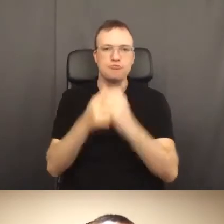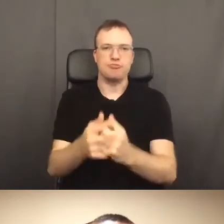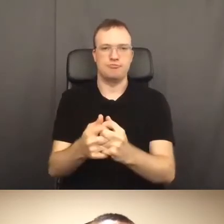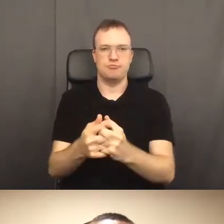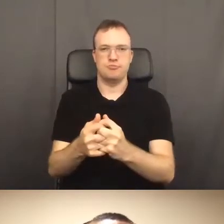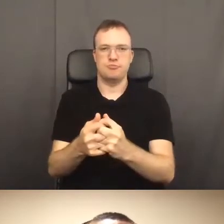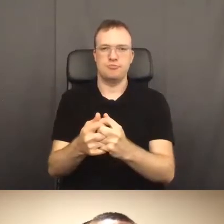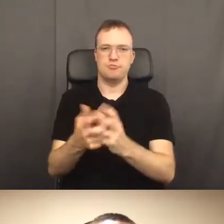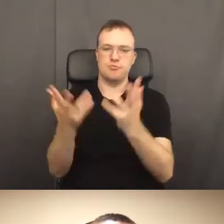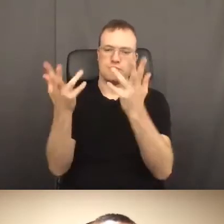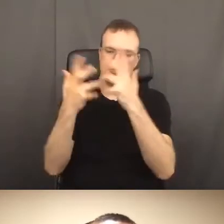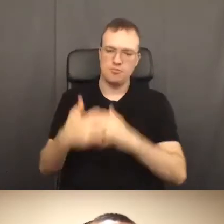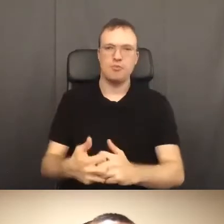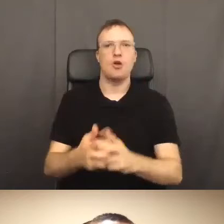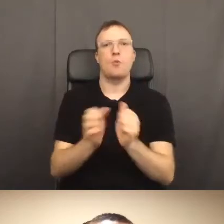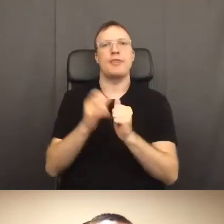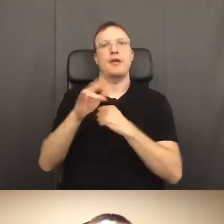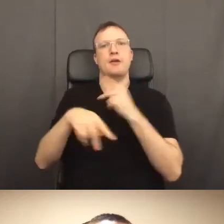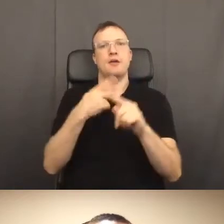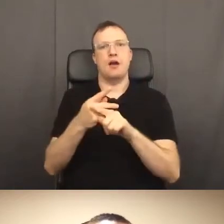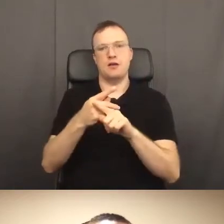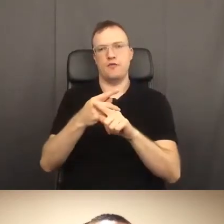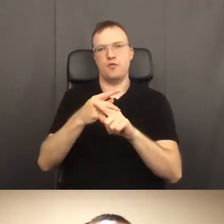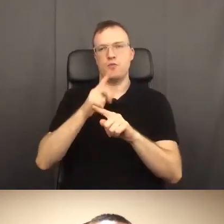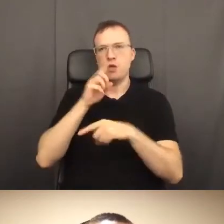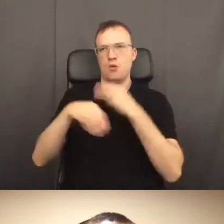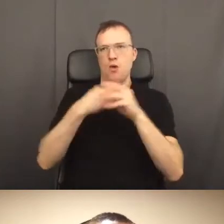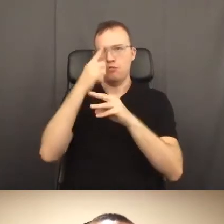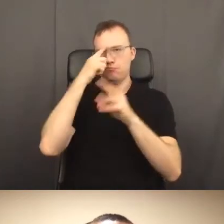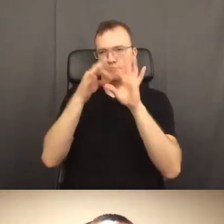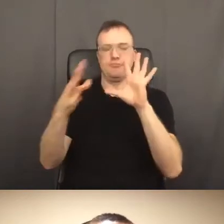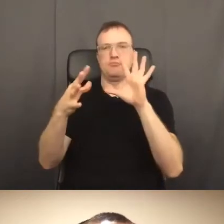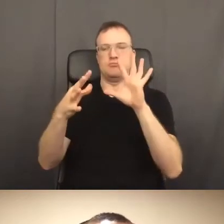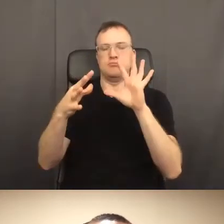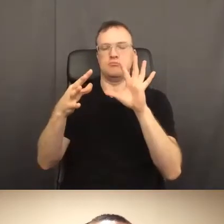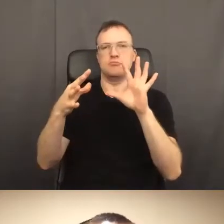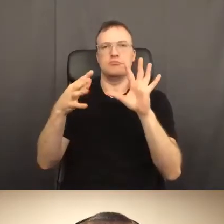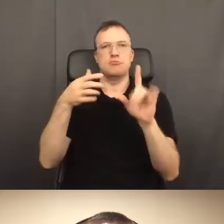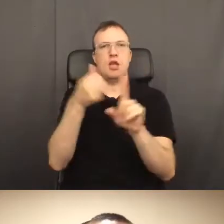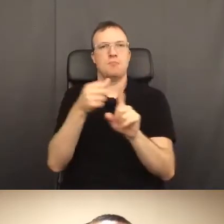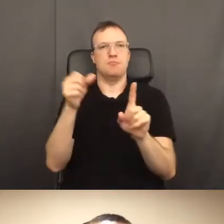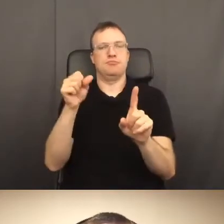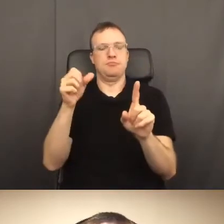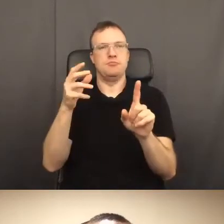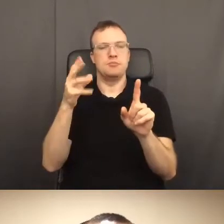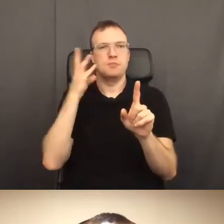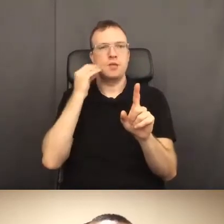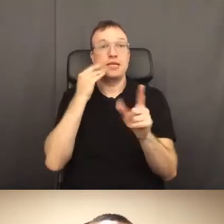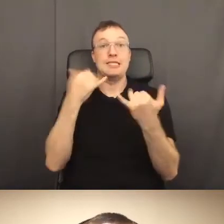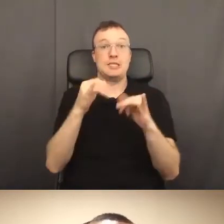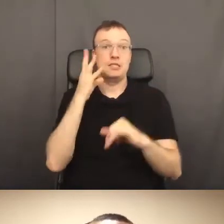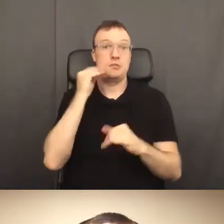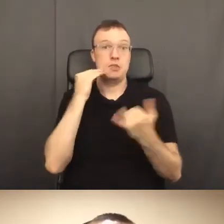that kind of break in reality that Iwao was experiencing and still is experiencing